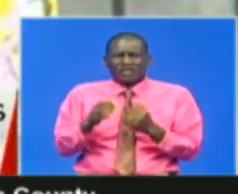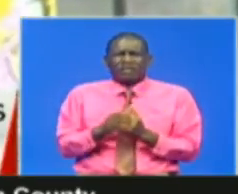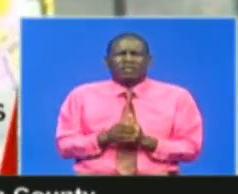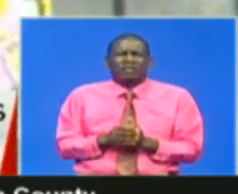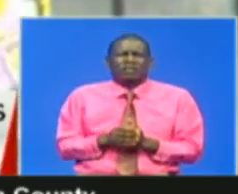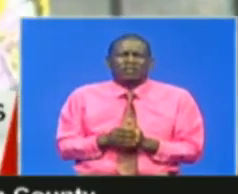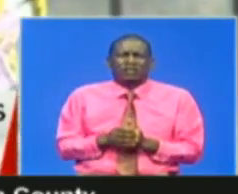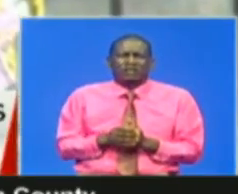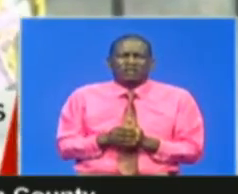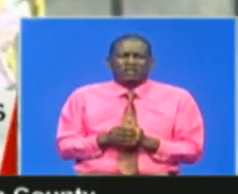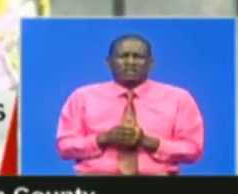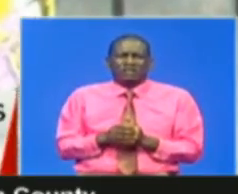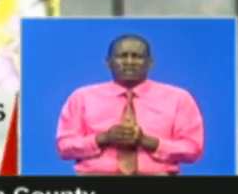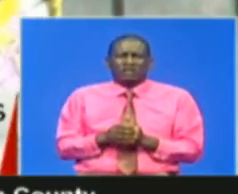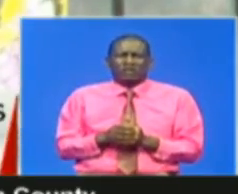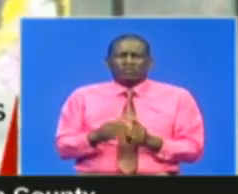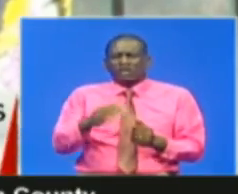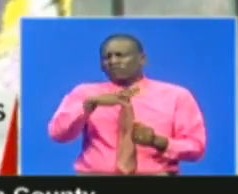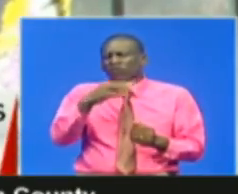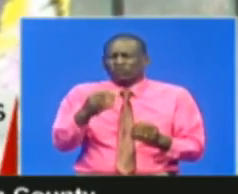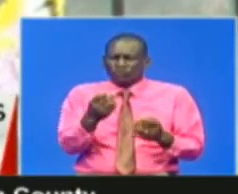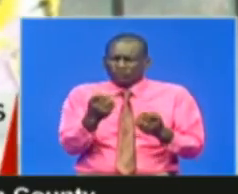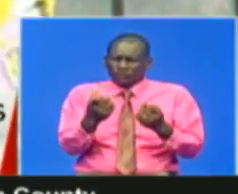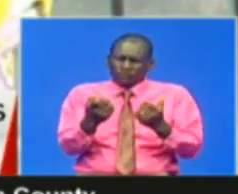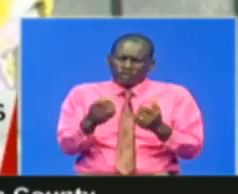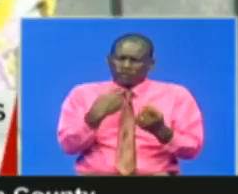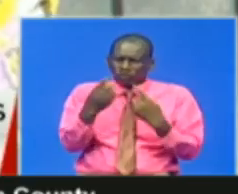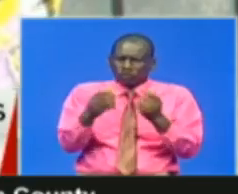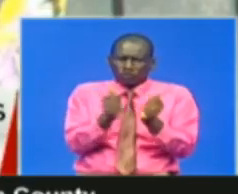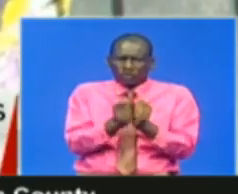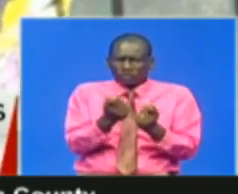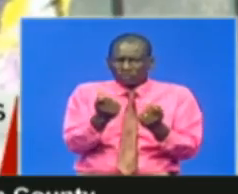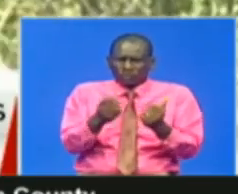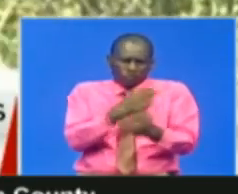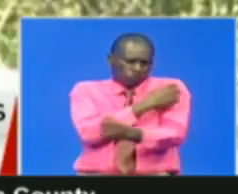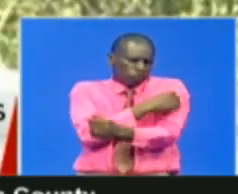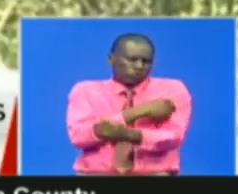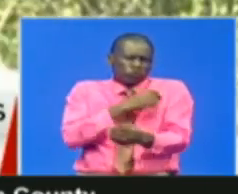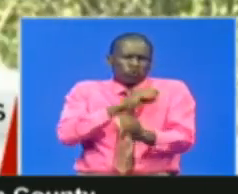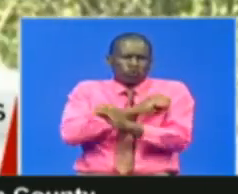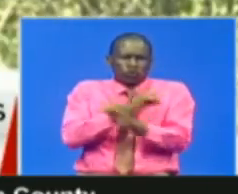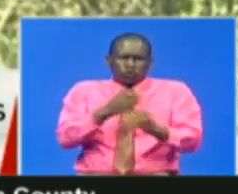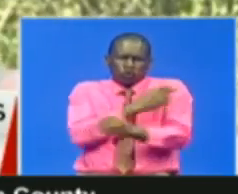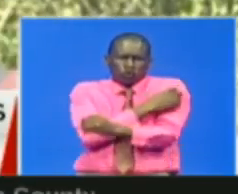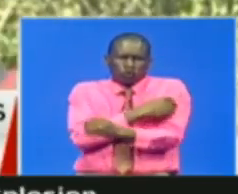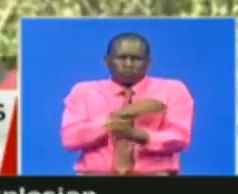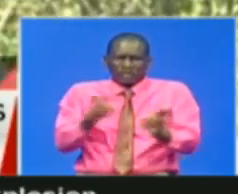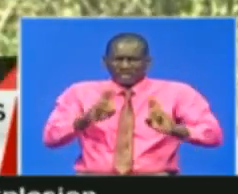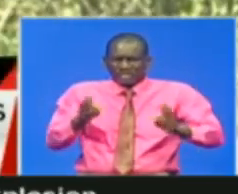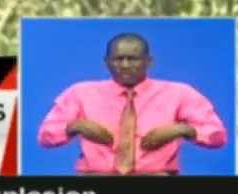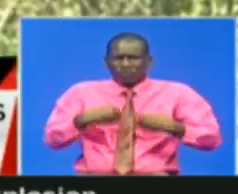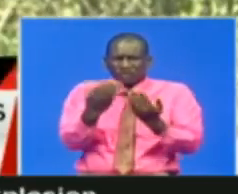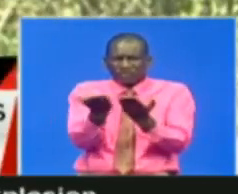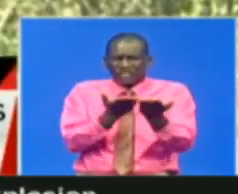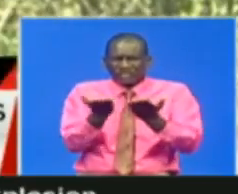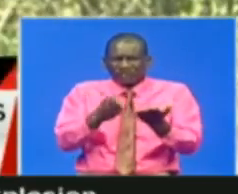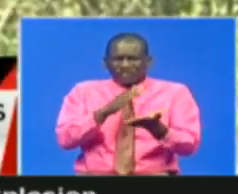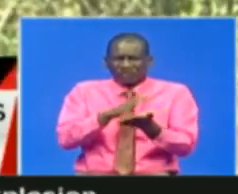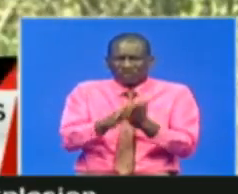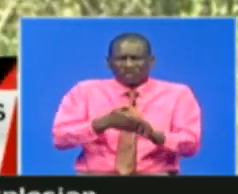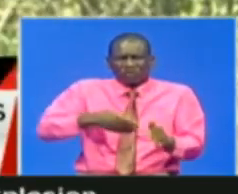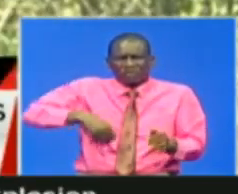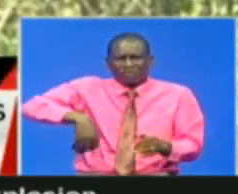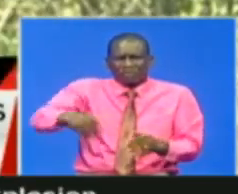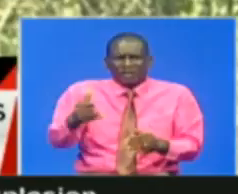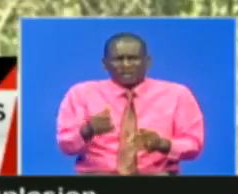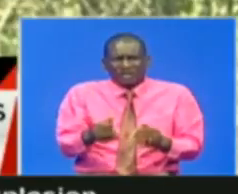We've talked to a few hospitals and no one is willing to provide the services without payment, and